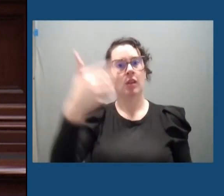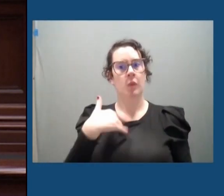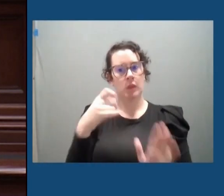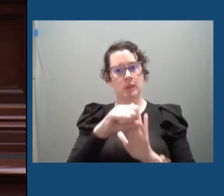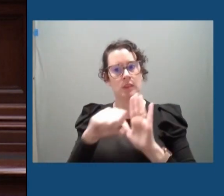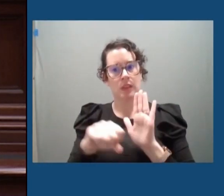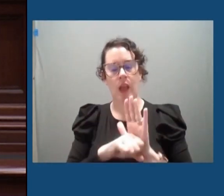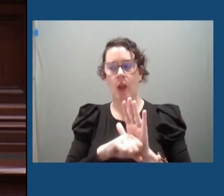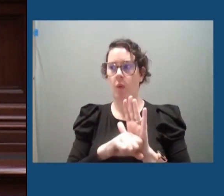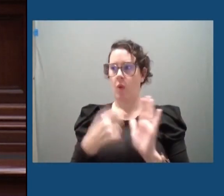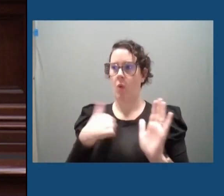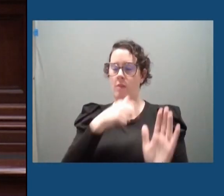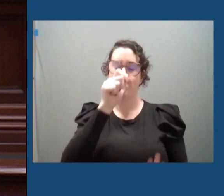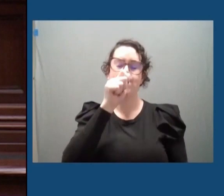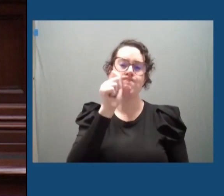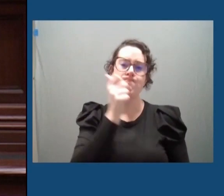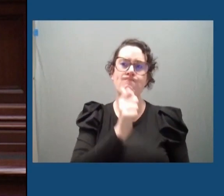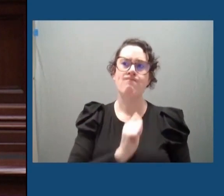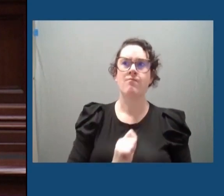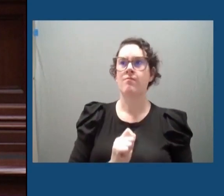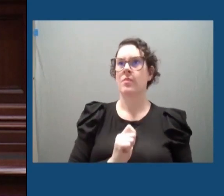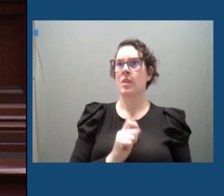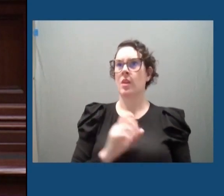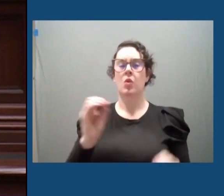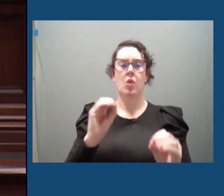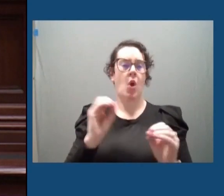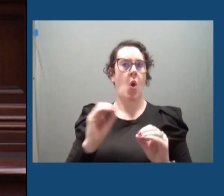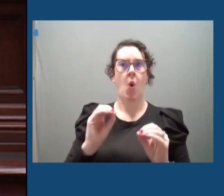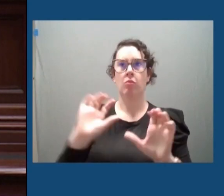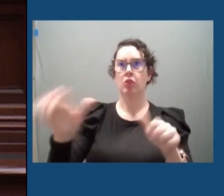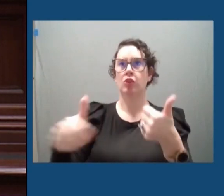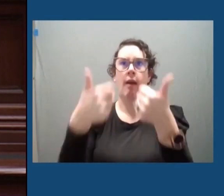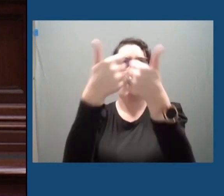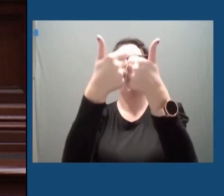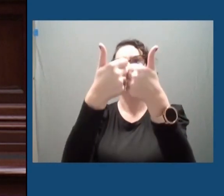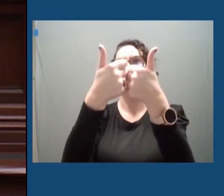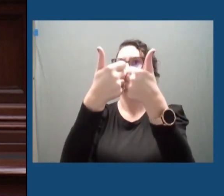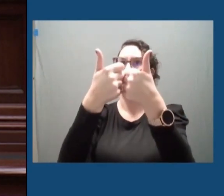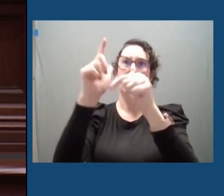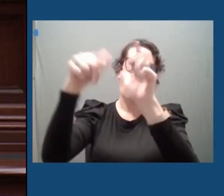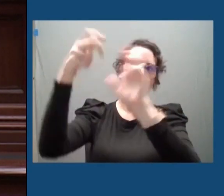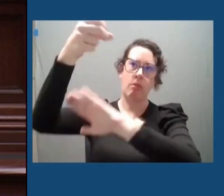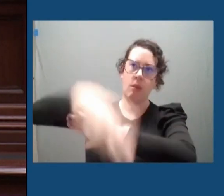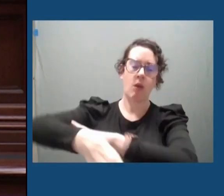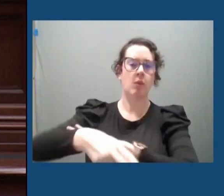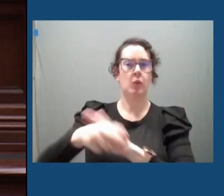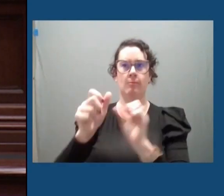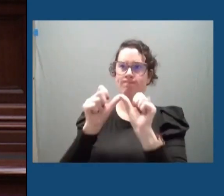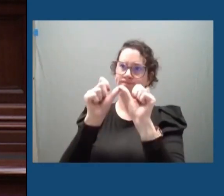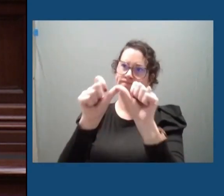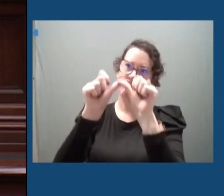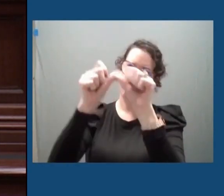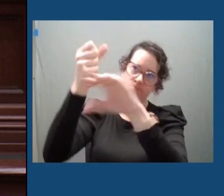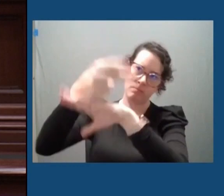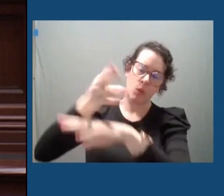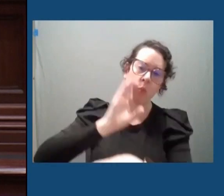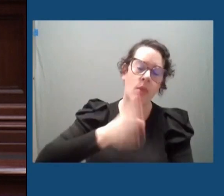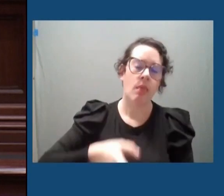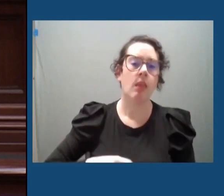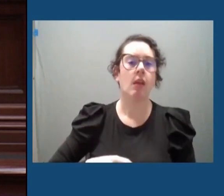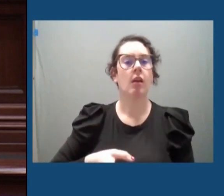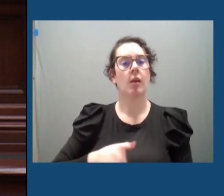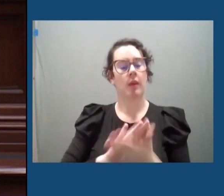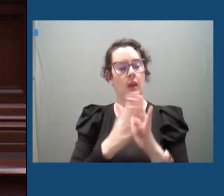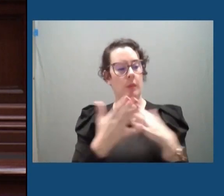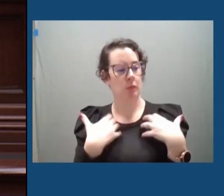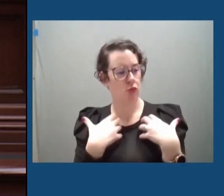veins. No mountain is too high for us to summit. And you know what? Our strength is forged in the